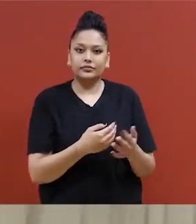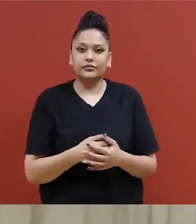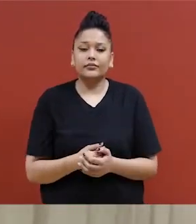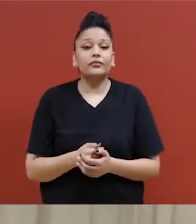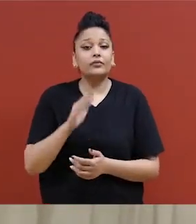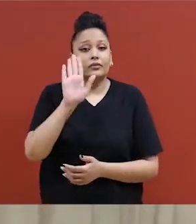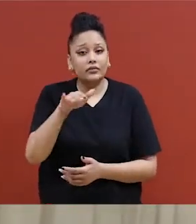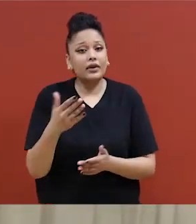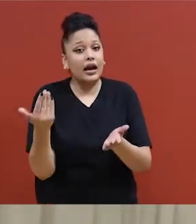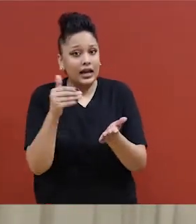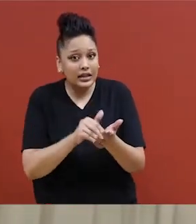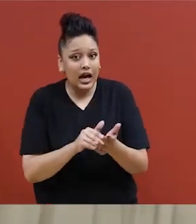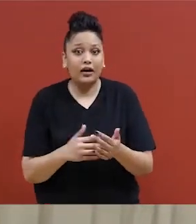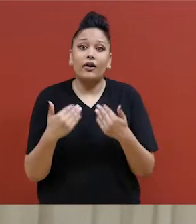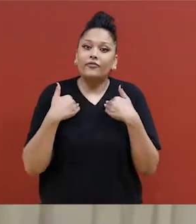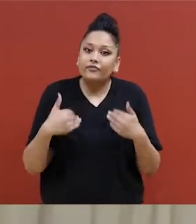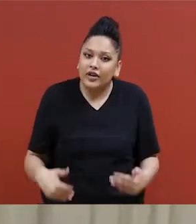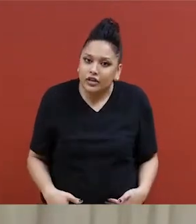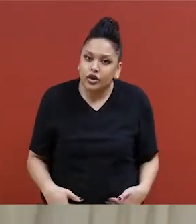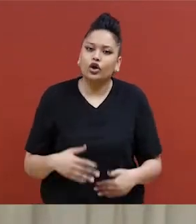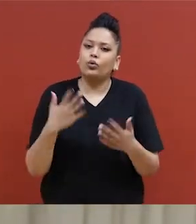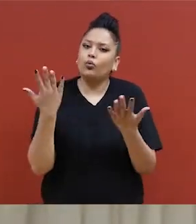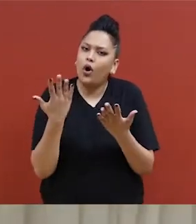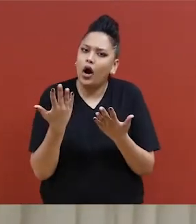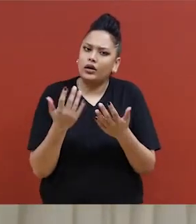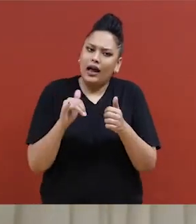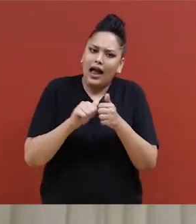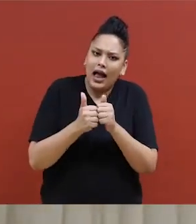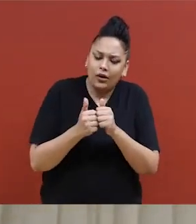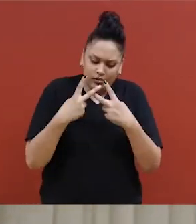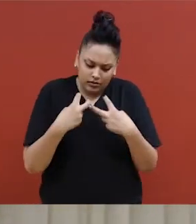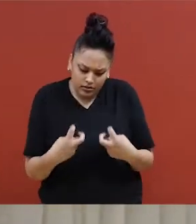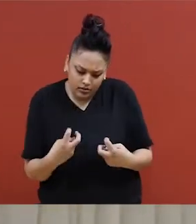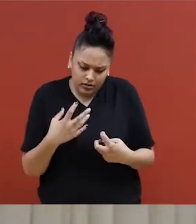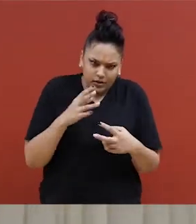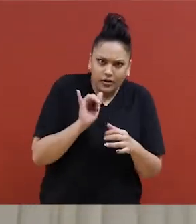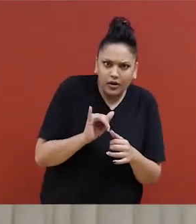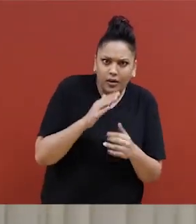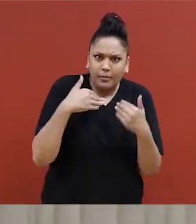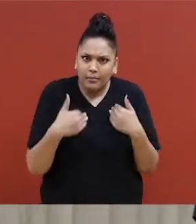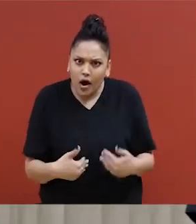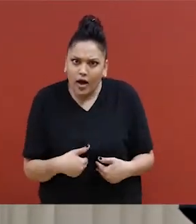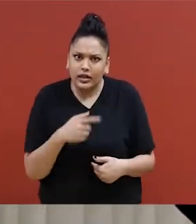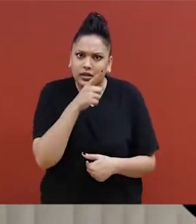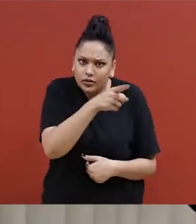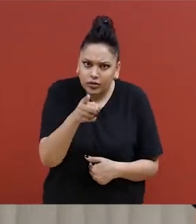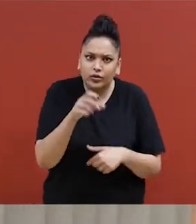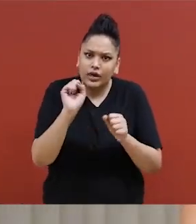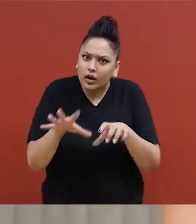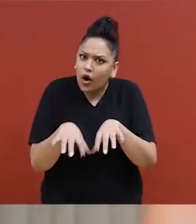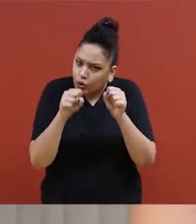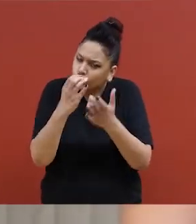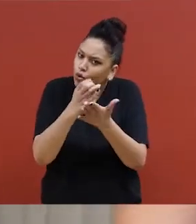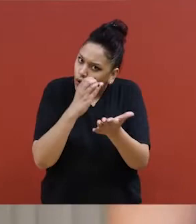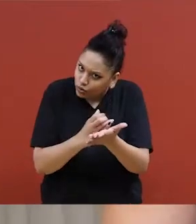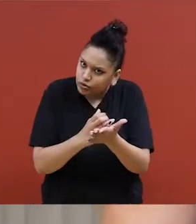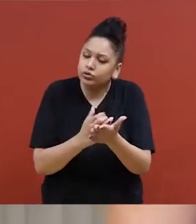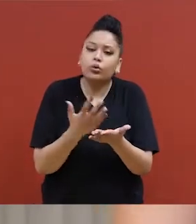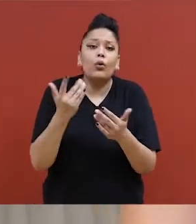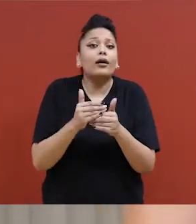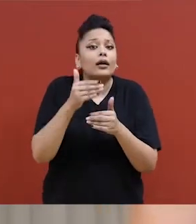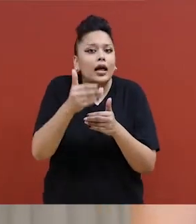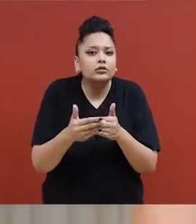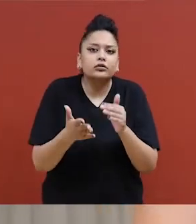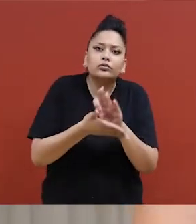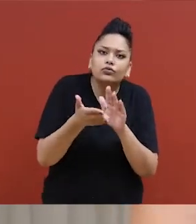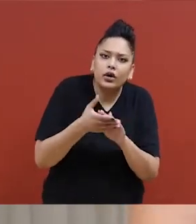So again, we're using our body the way it works right now. If you come and take a Wen-Do Women's Self-Defense class, we tailor